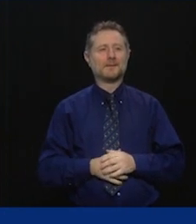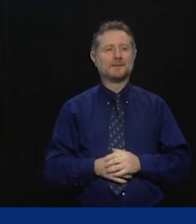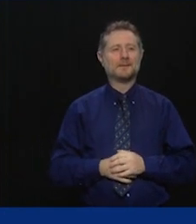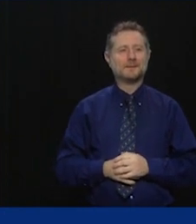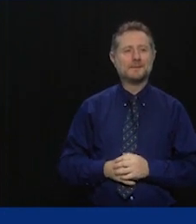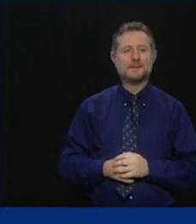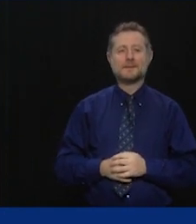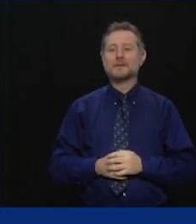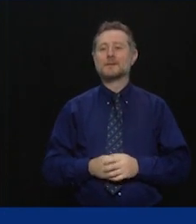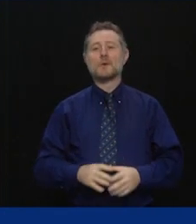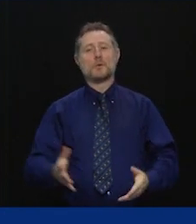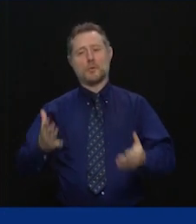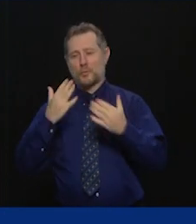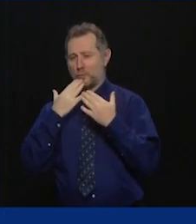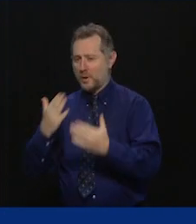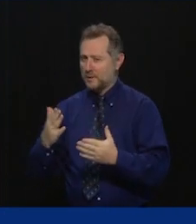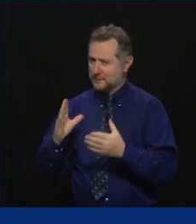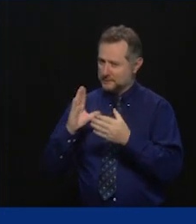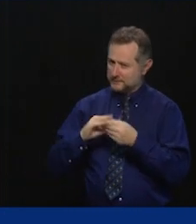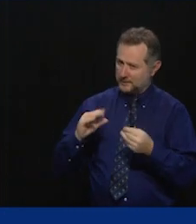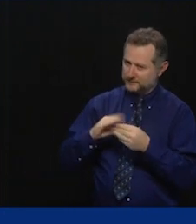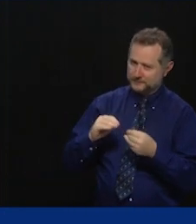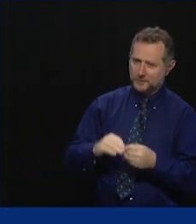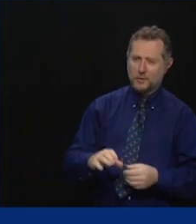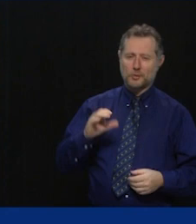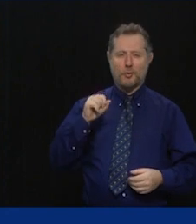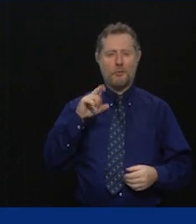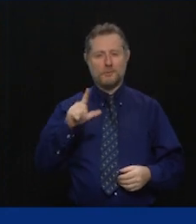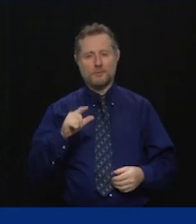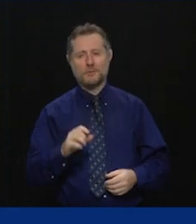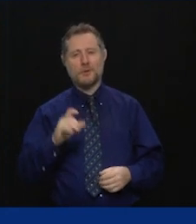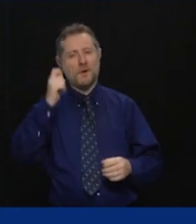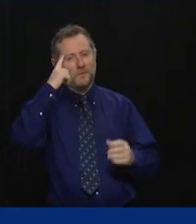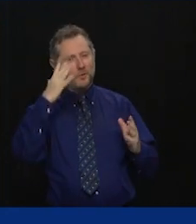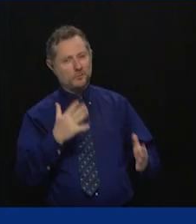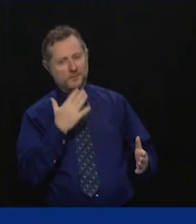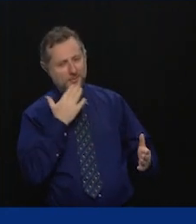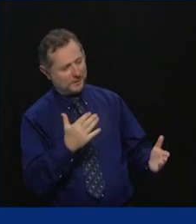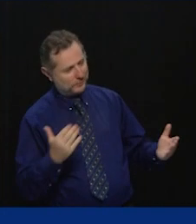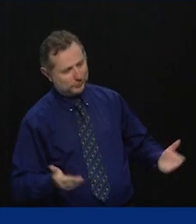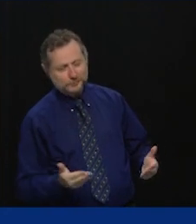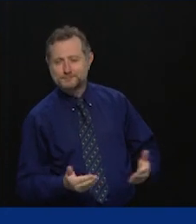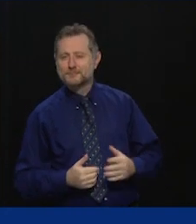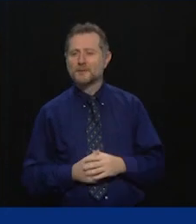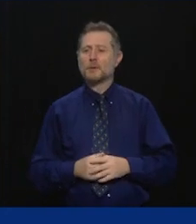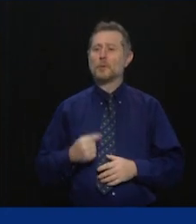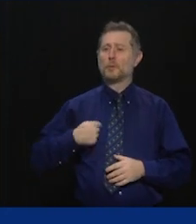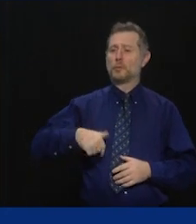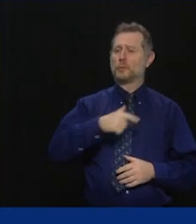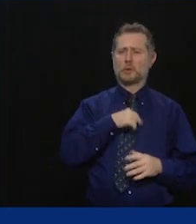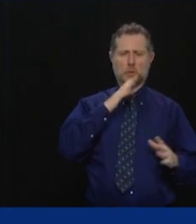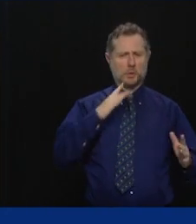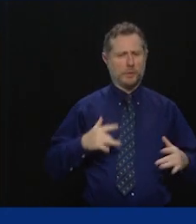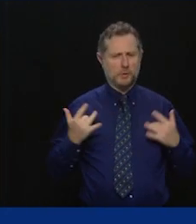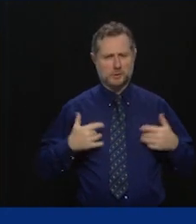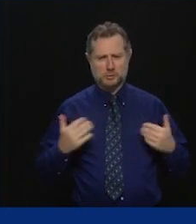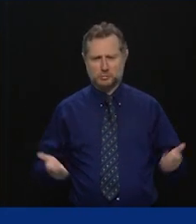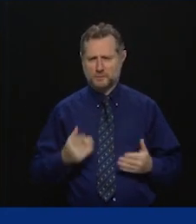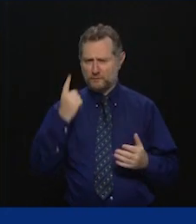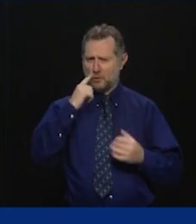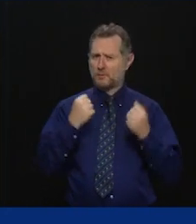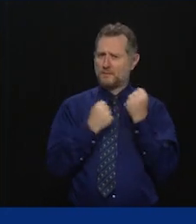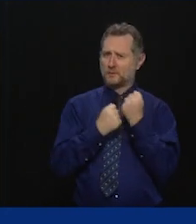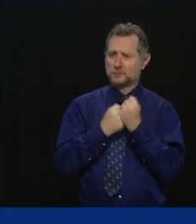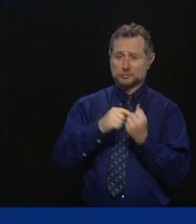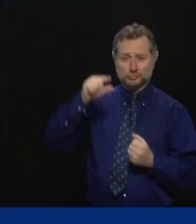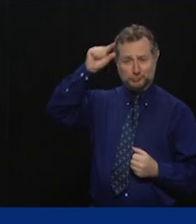Well said, Carl. Thank you, Governor Hochul, for having us here. We're honored to be here on behalf of the New York Giants and partner